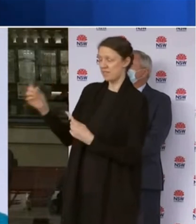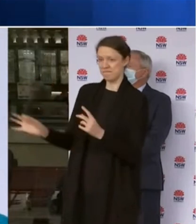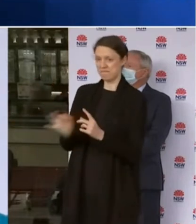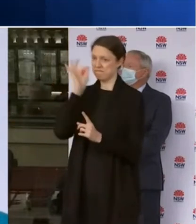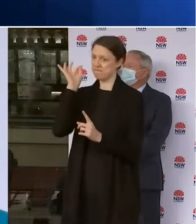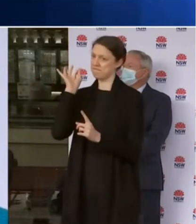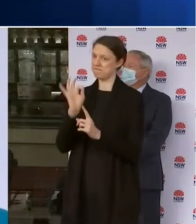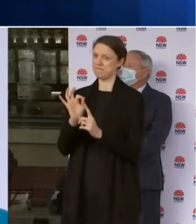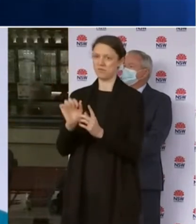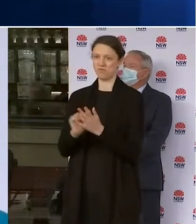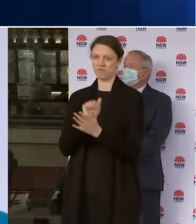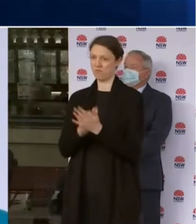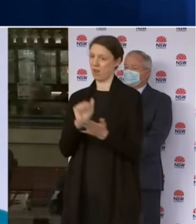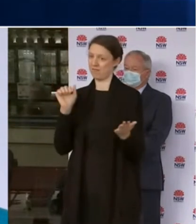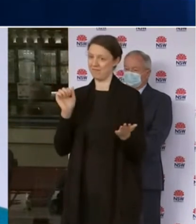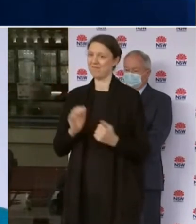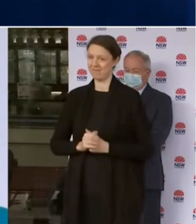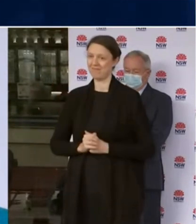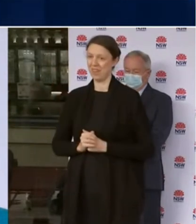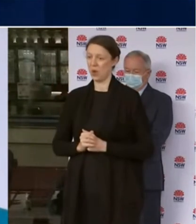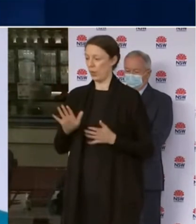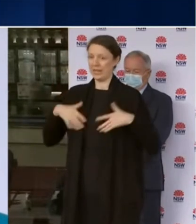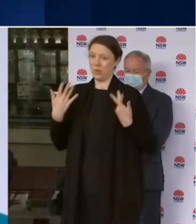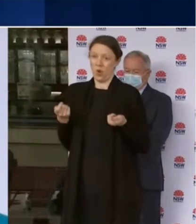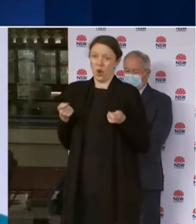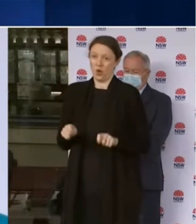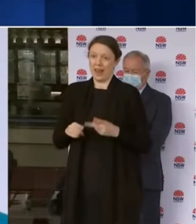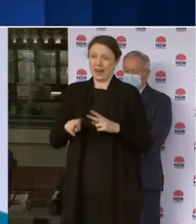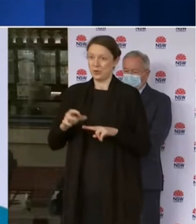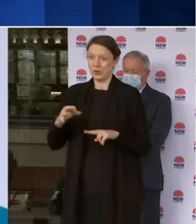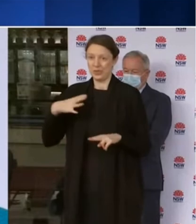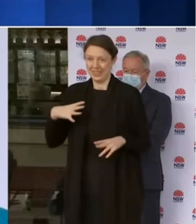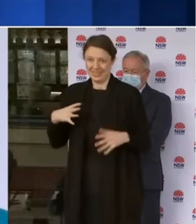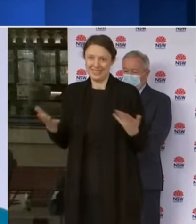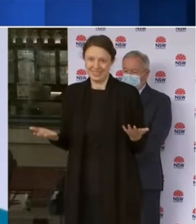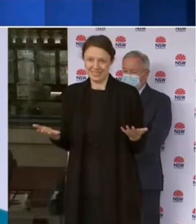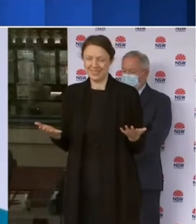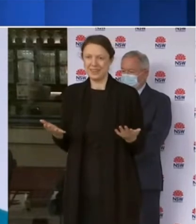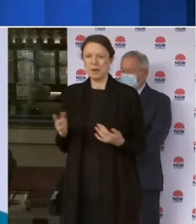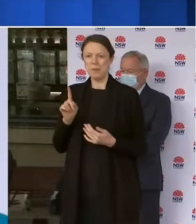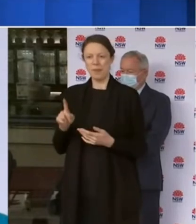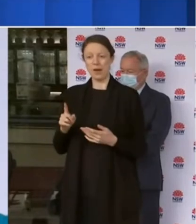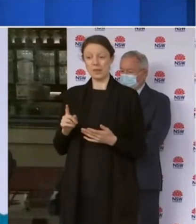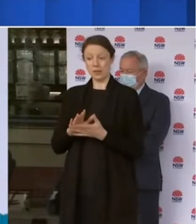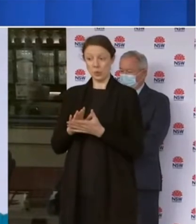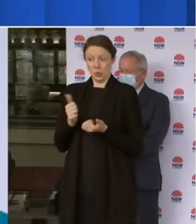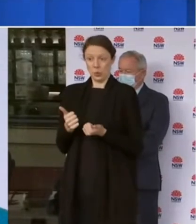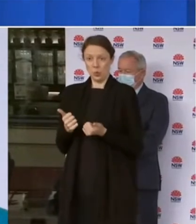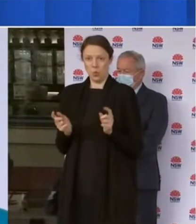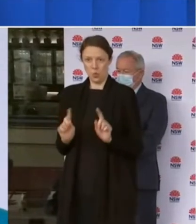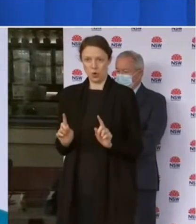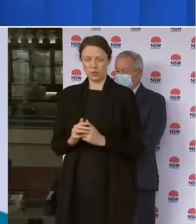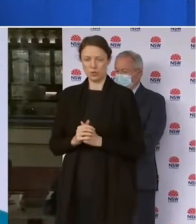pretty much on the money. We did not want to go into lockdown unless we absolutely had to. But certainly what is pleasing to note,